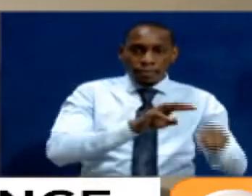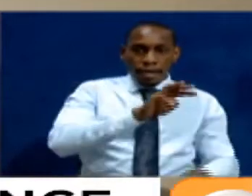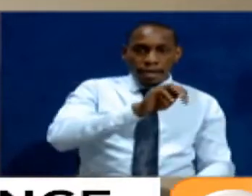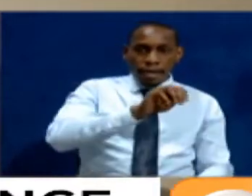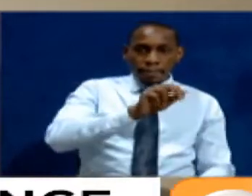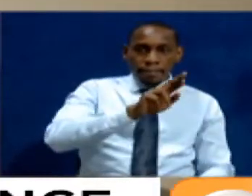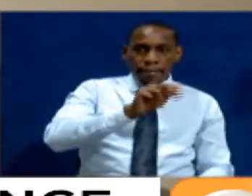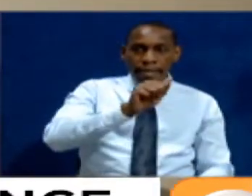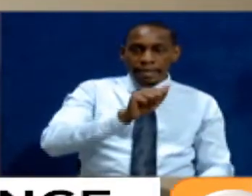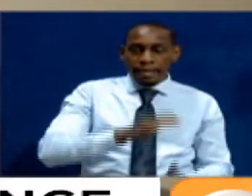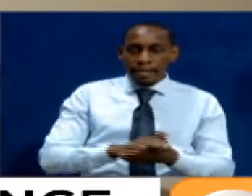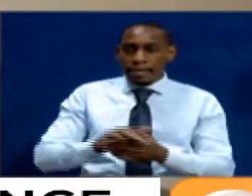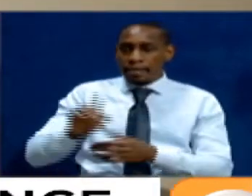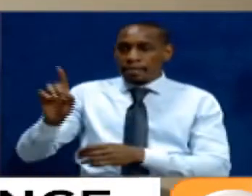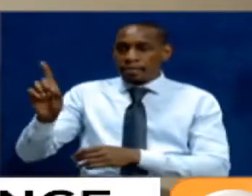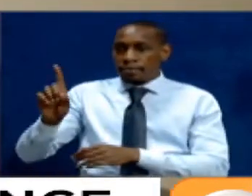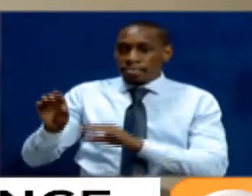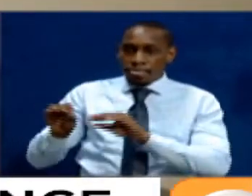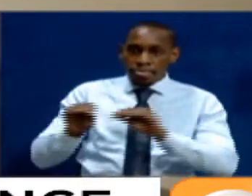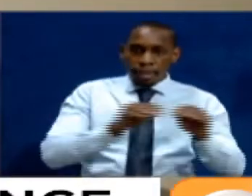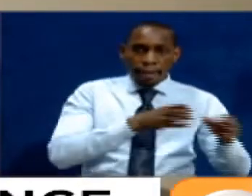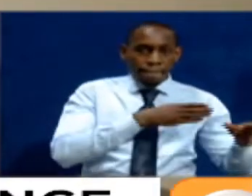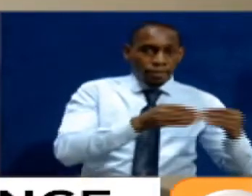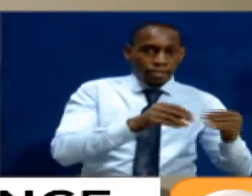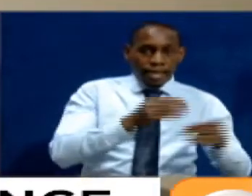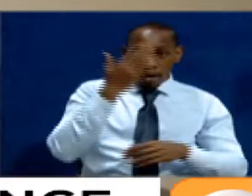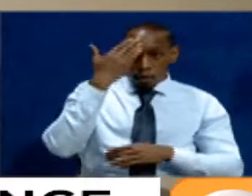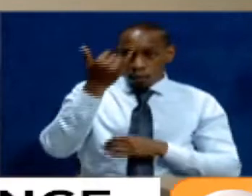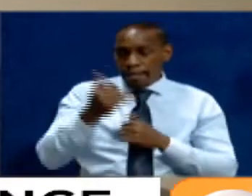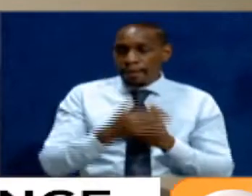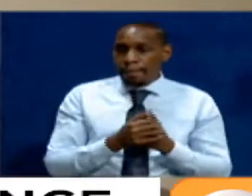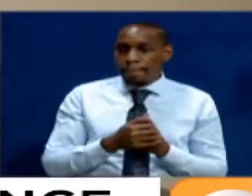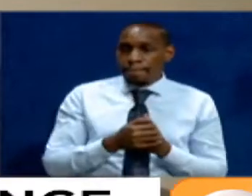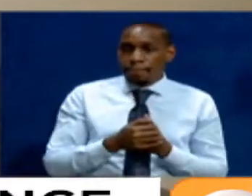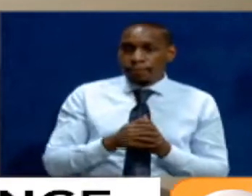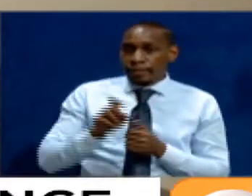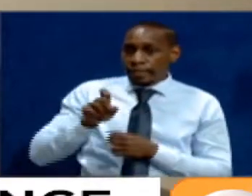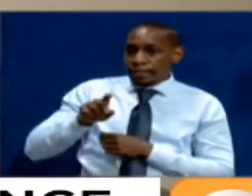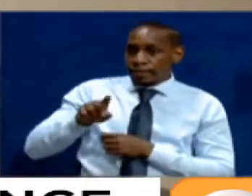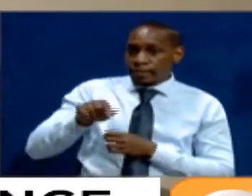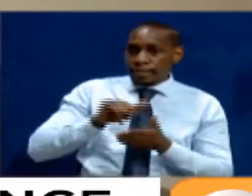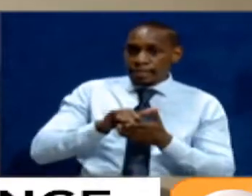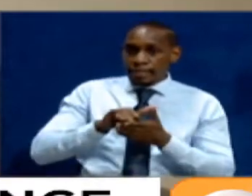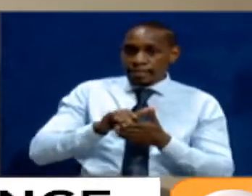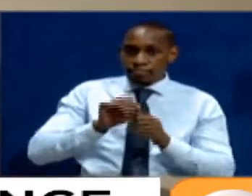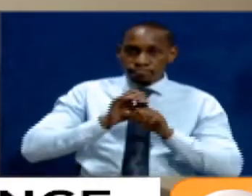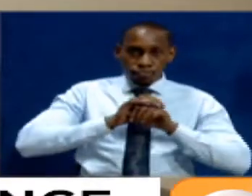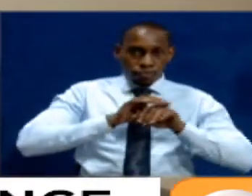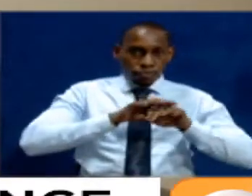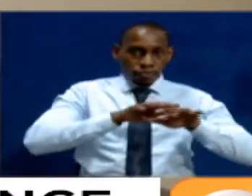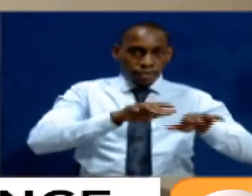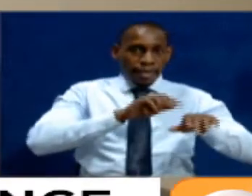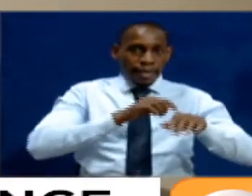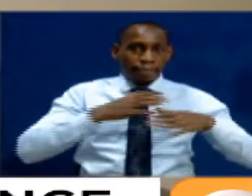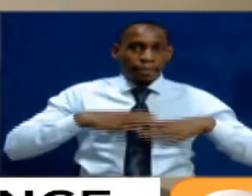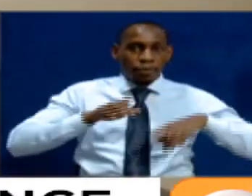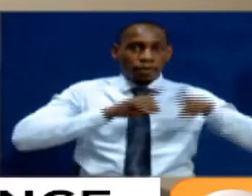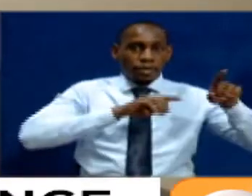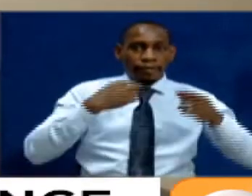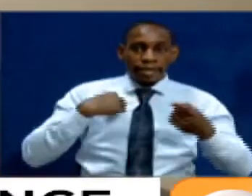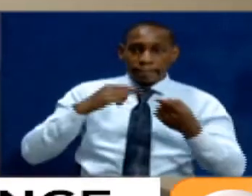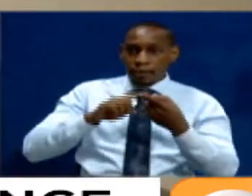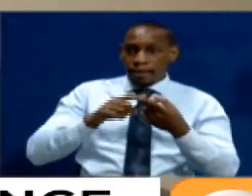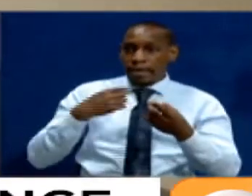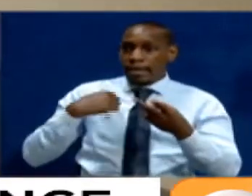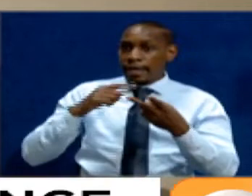Mandela, from Nairobi to Busia. That's because this was a virus that is driven by travel, number one.